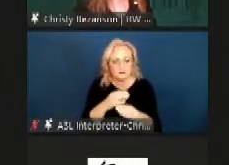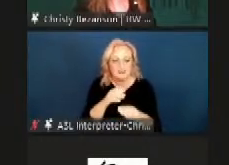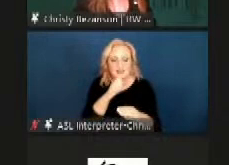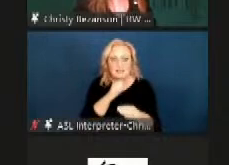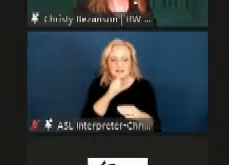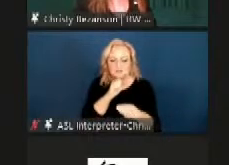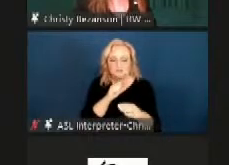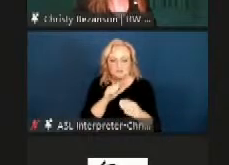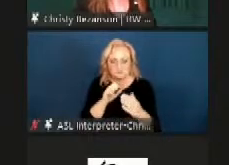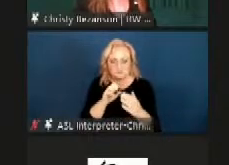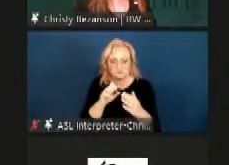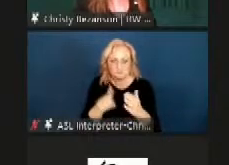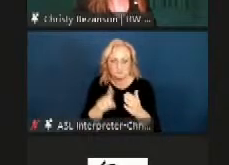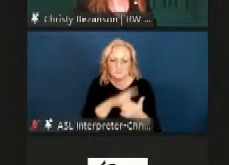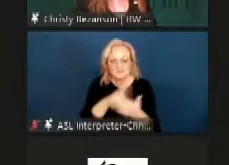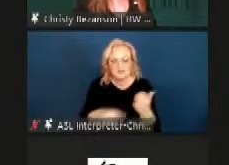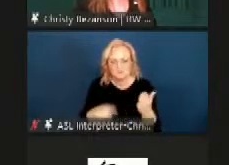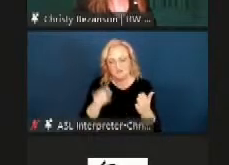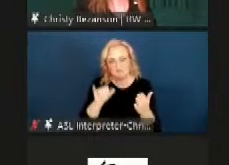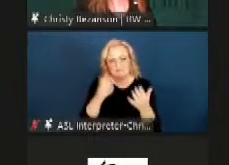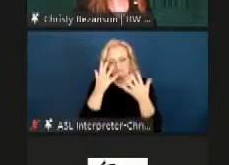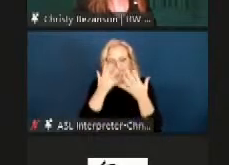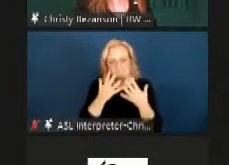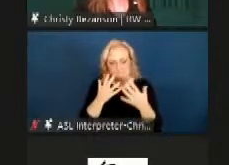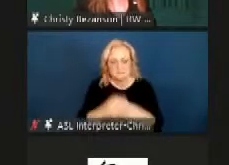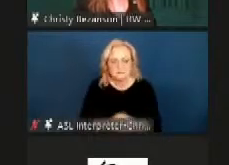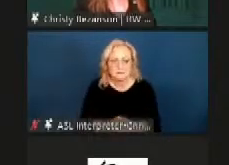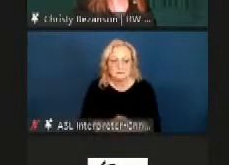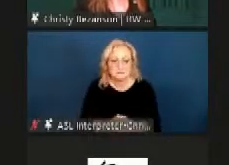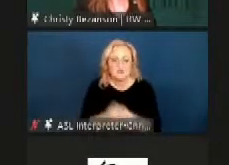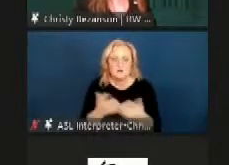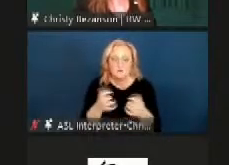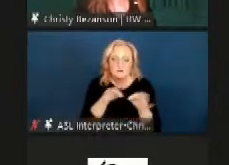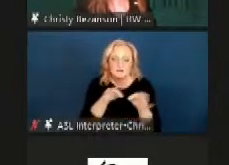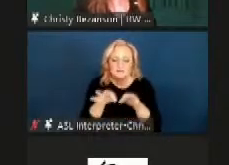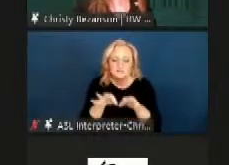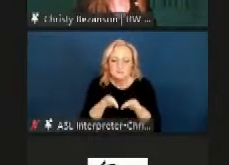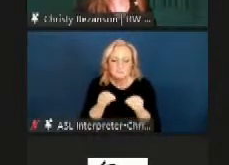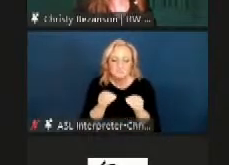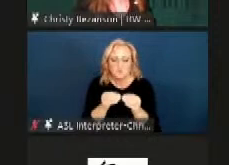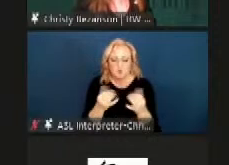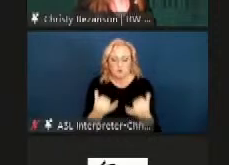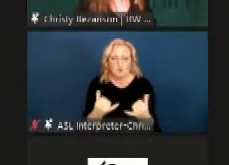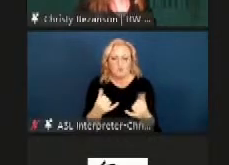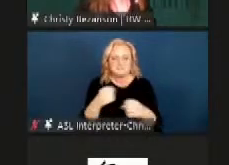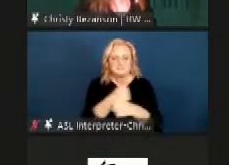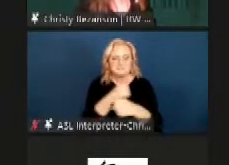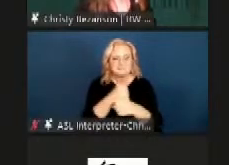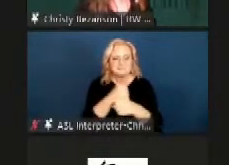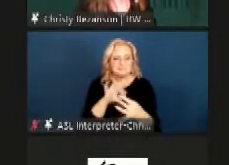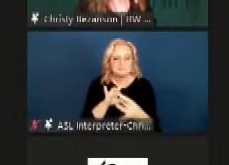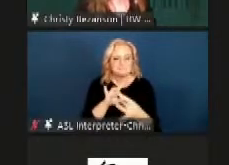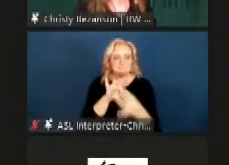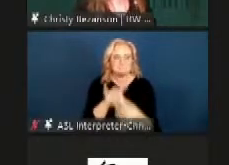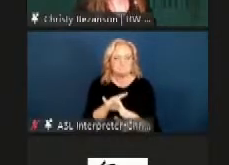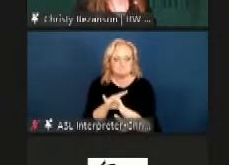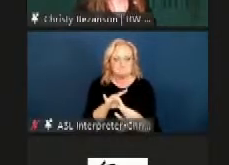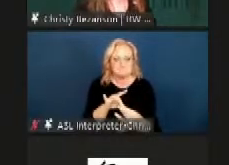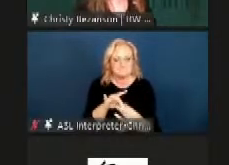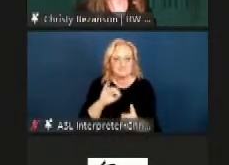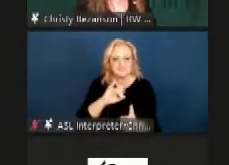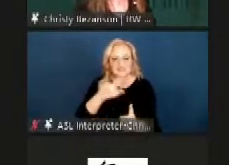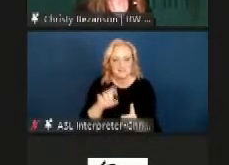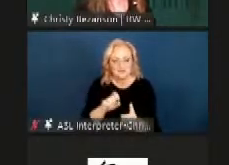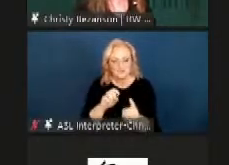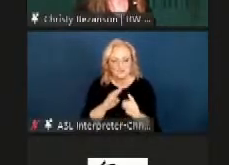discrimination, which is unfortunate. I'd like to talk a little bit about more current statistics surrounding the cycle of homelessness. According